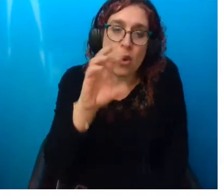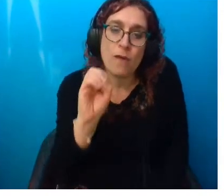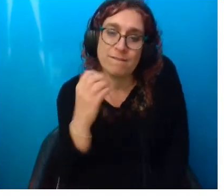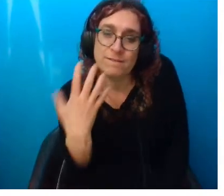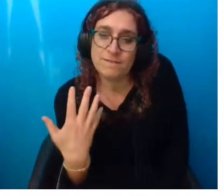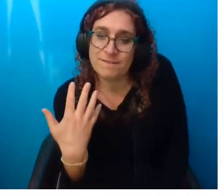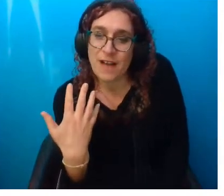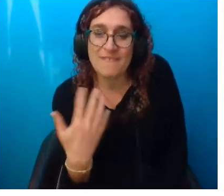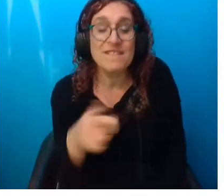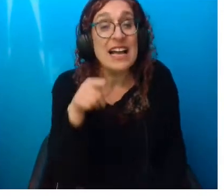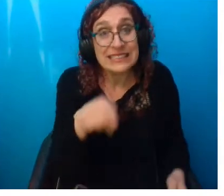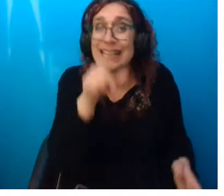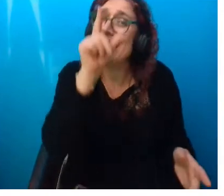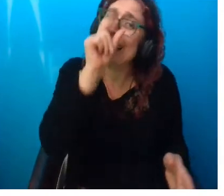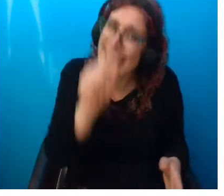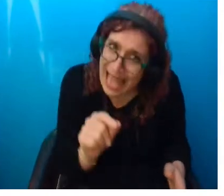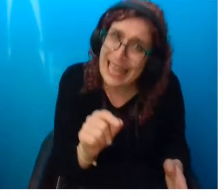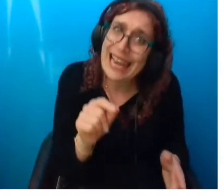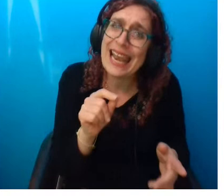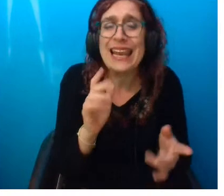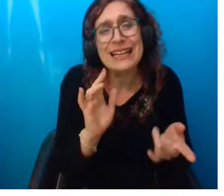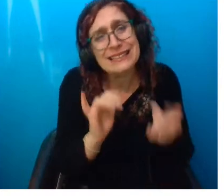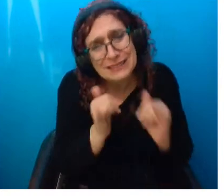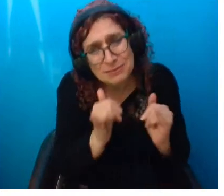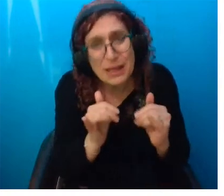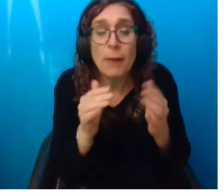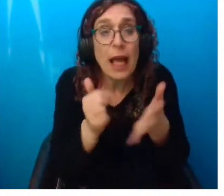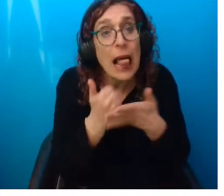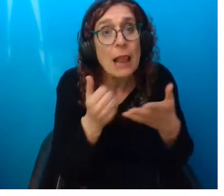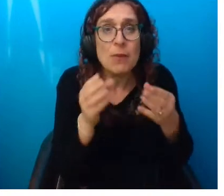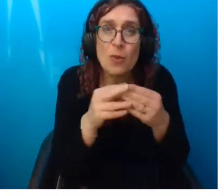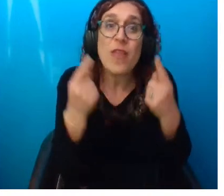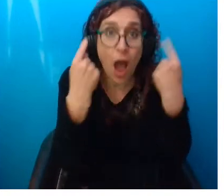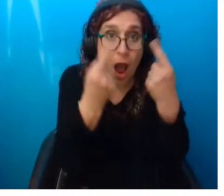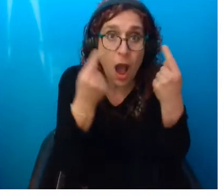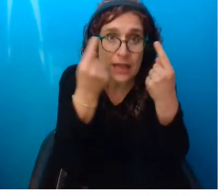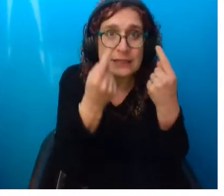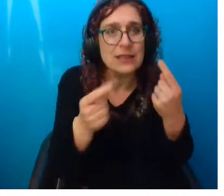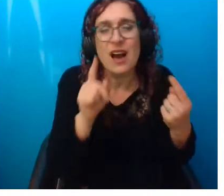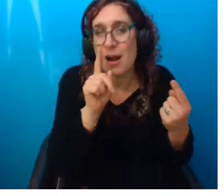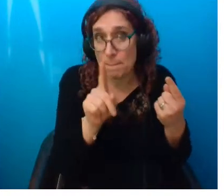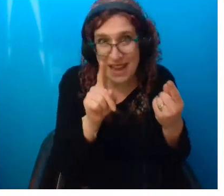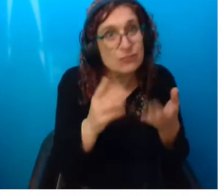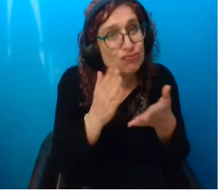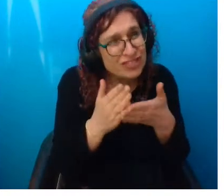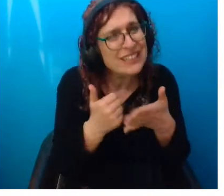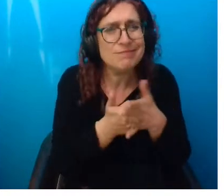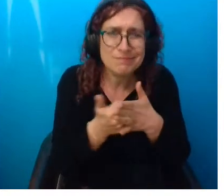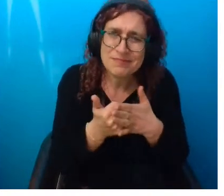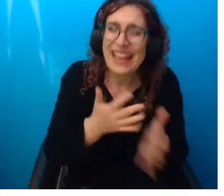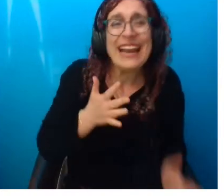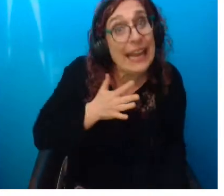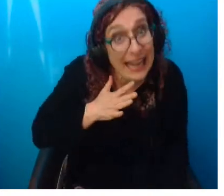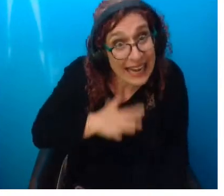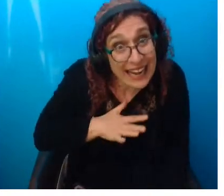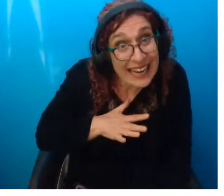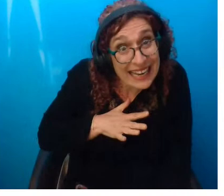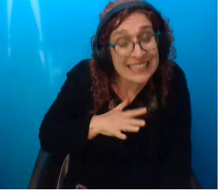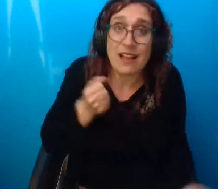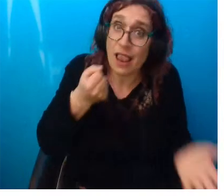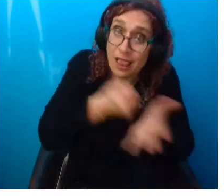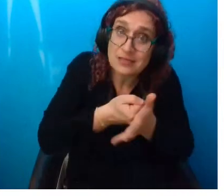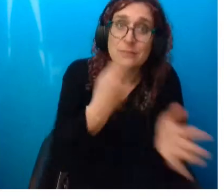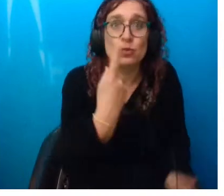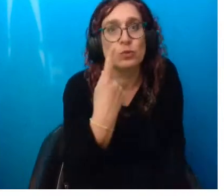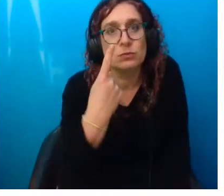sometimes useful around the eyes. It can work, but it generally takes 1% hydrocortisone, and 1% hydrocortisone, if